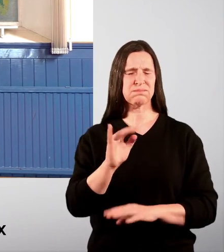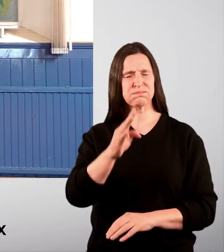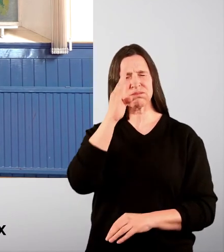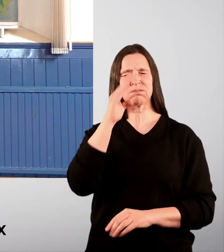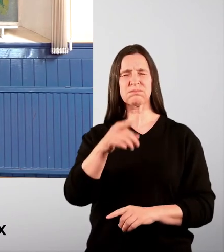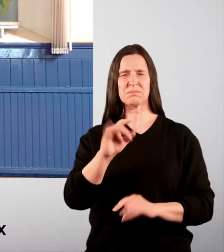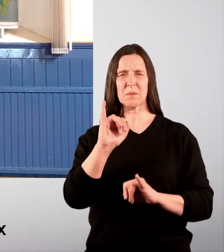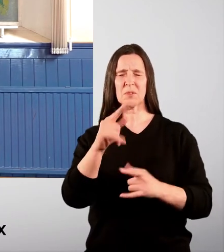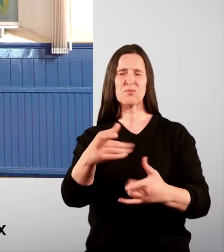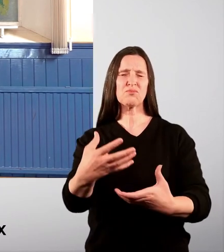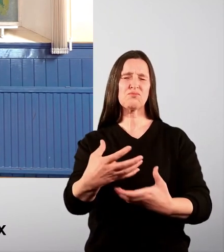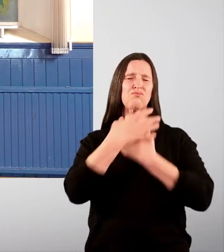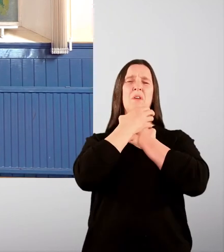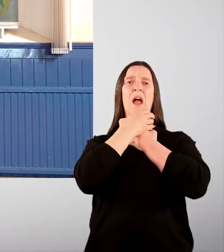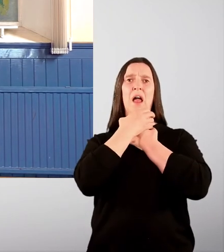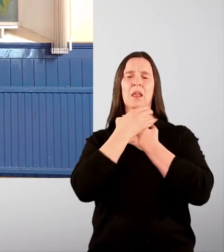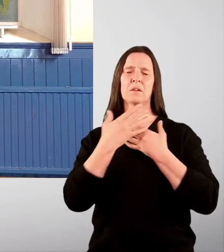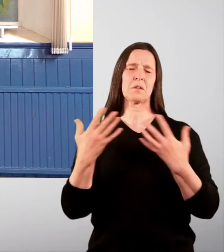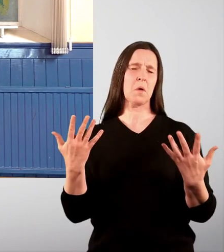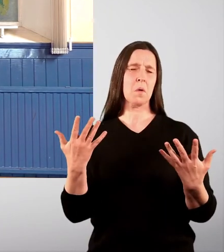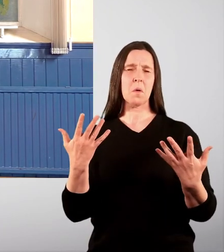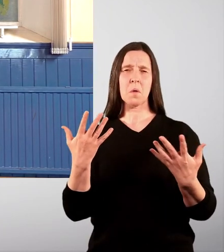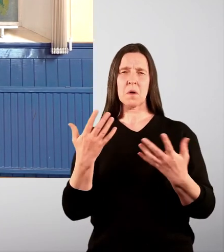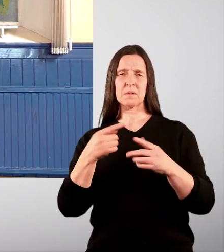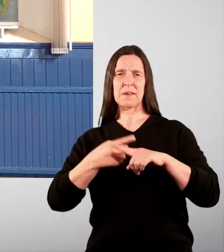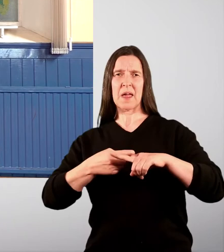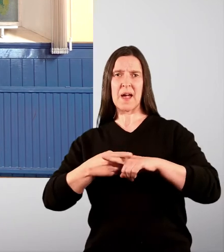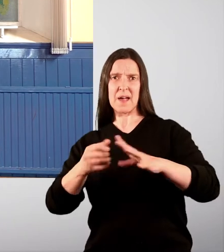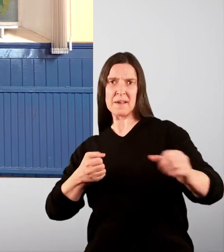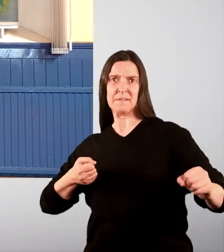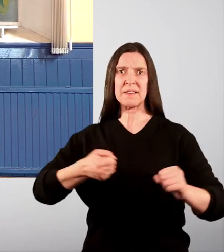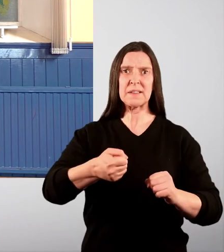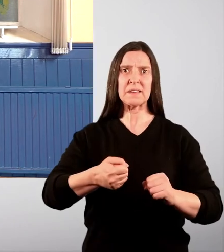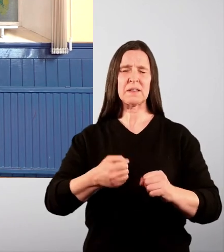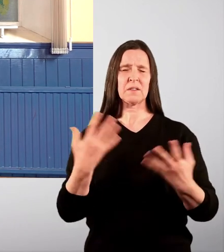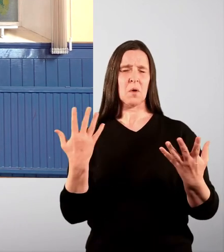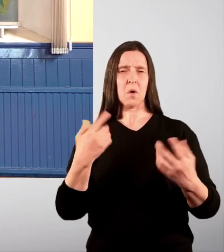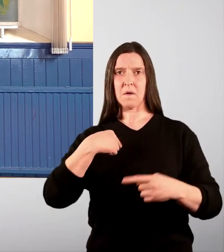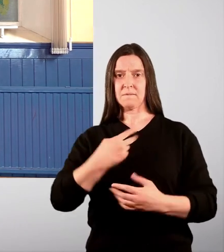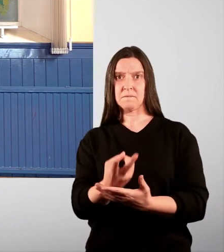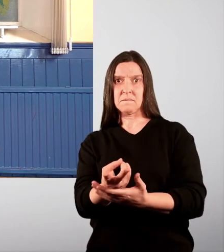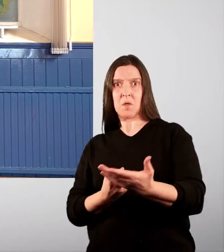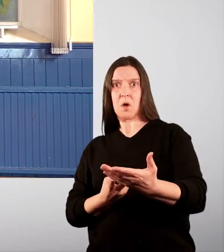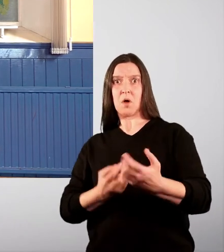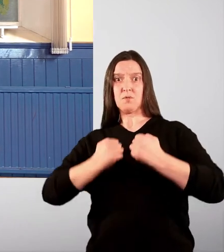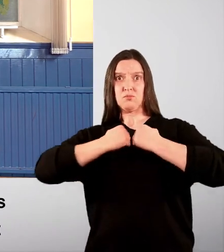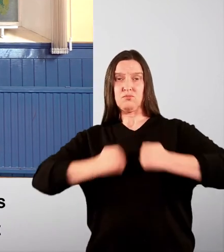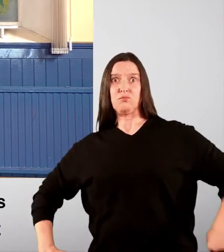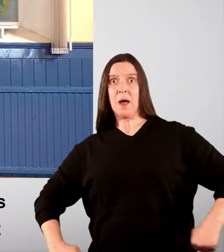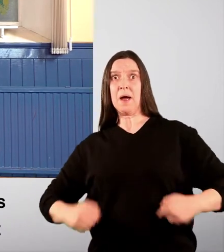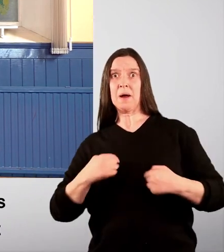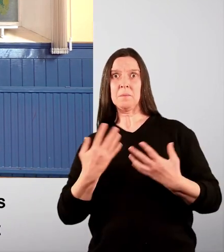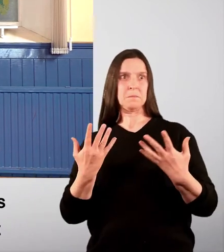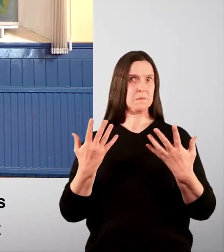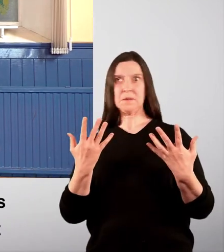damage. Between your finger and your thumb is a little web. We're going to strike in with this web into the